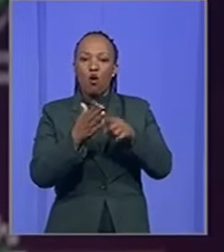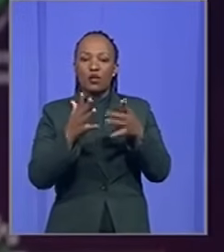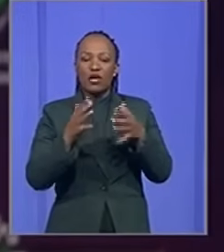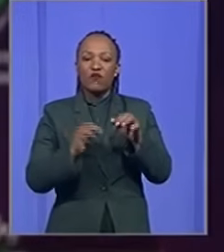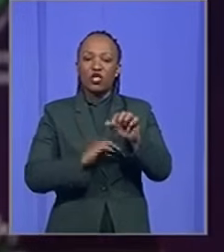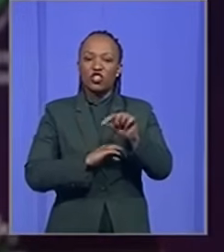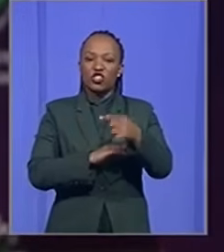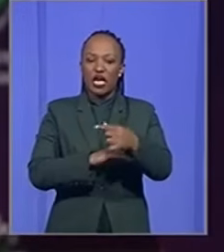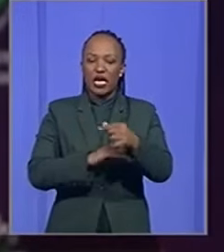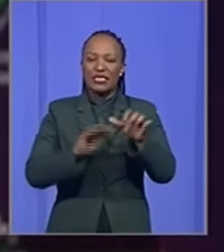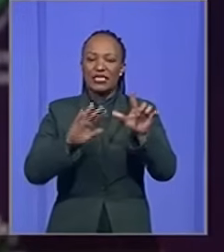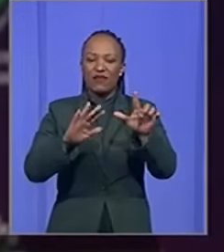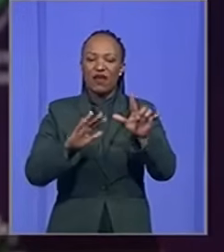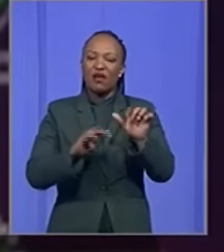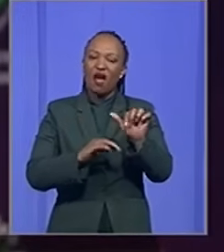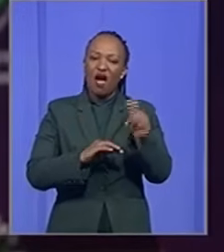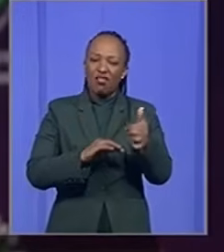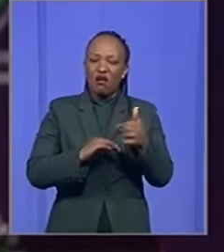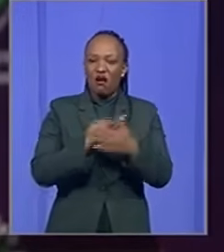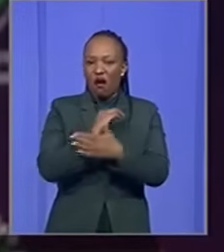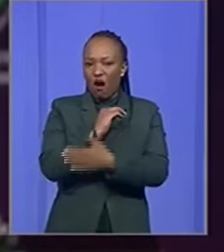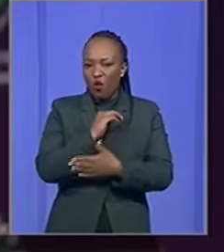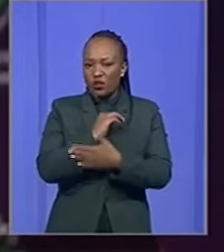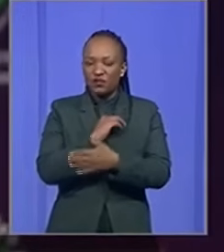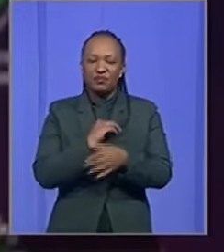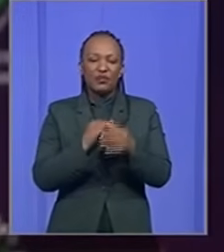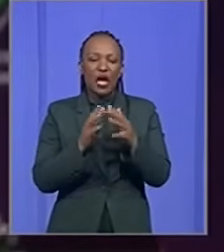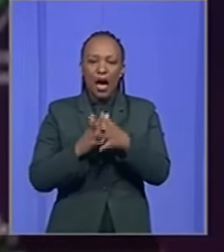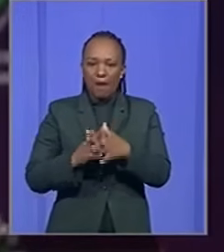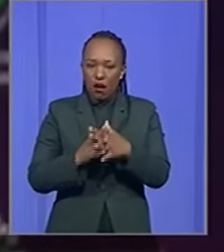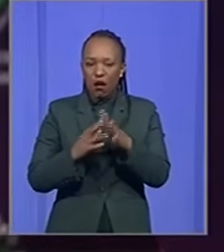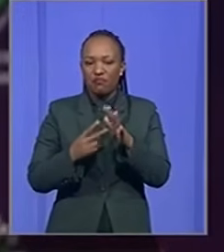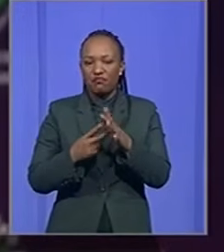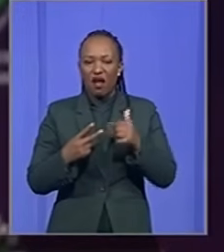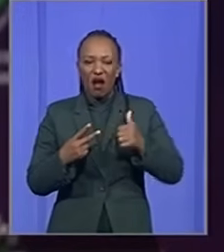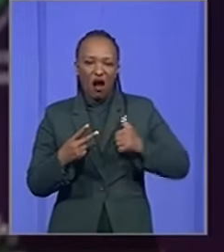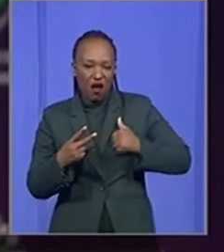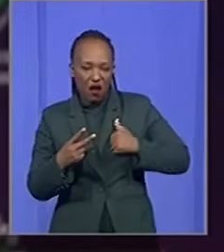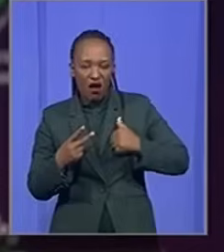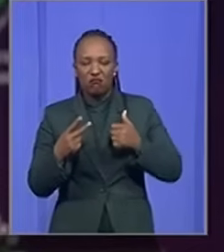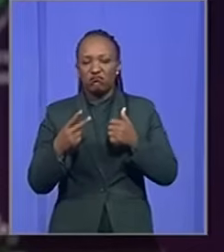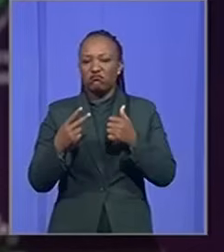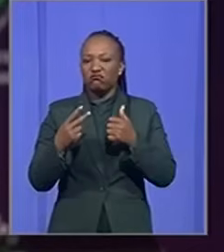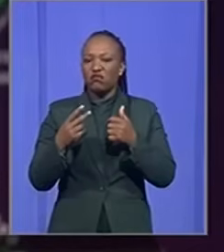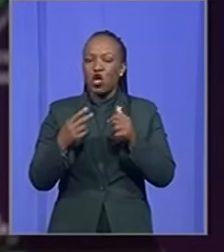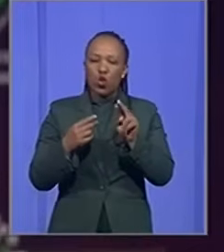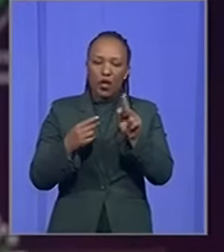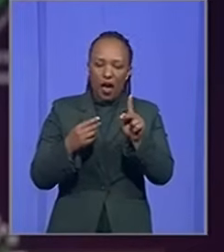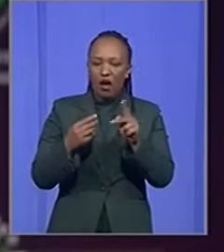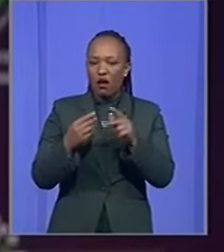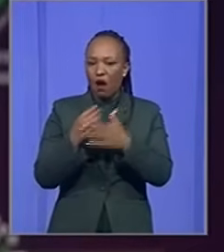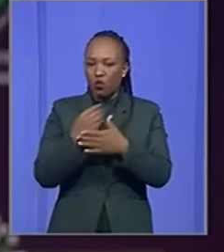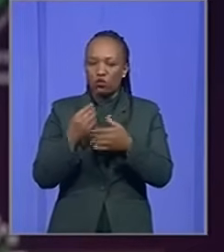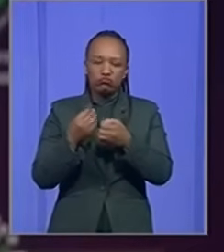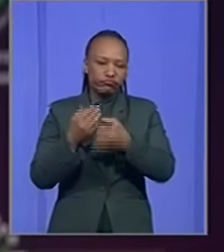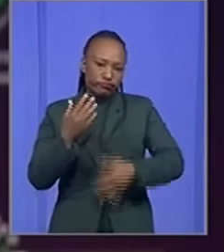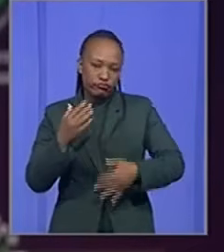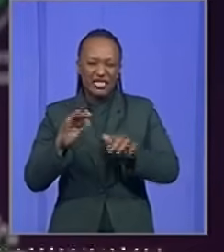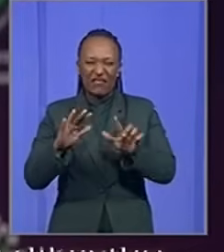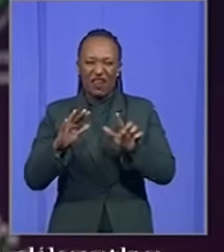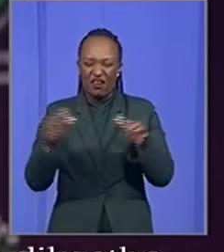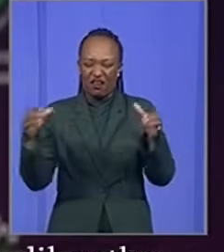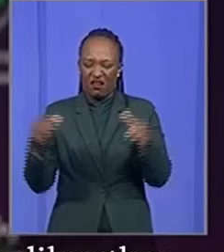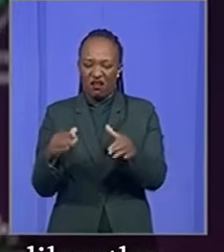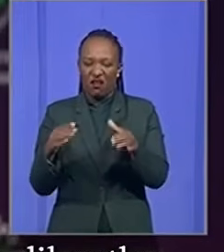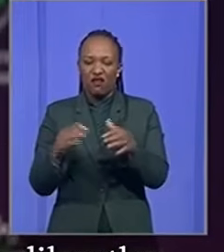US, UK, France, Germany, Italy, Japan, Canada, all put together. We are comparing voters, not electors. And